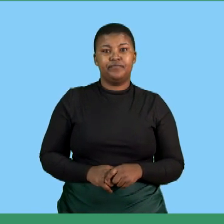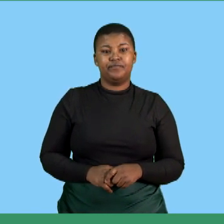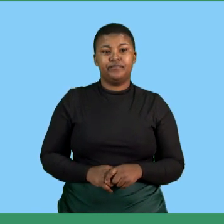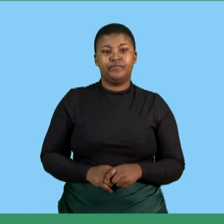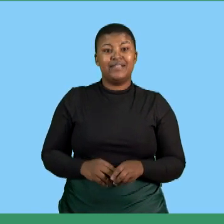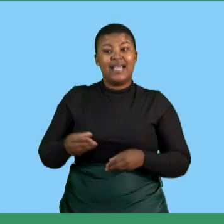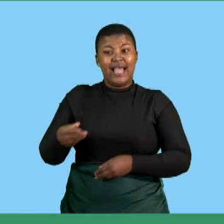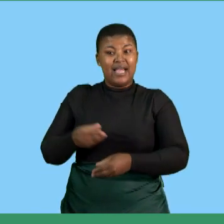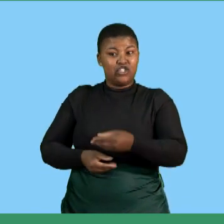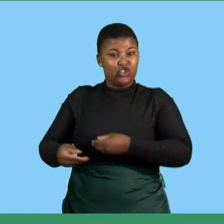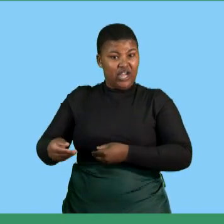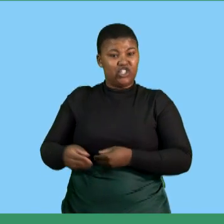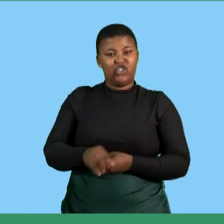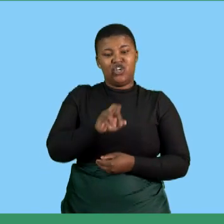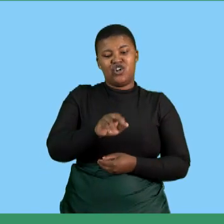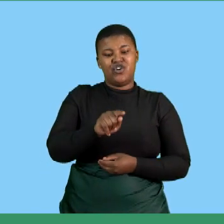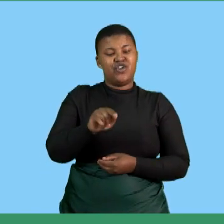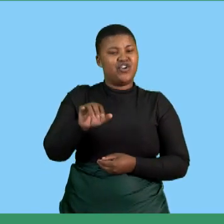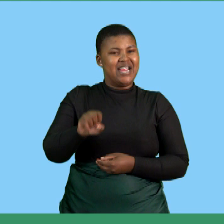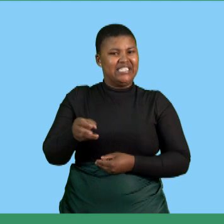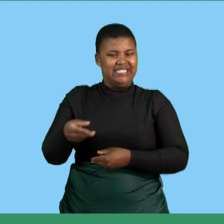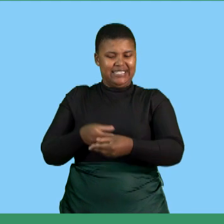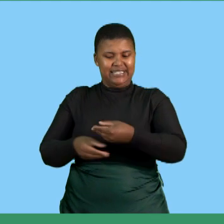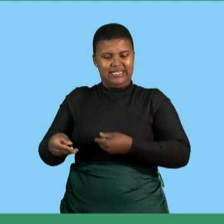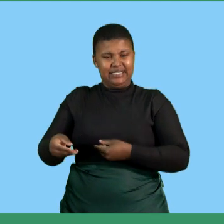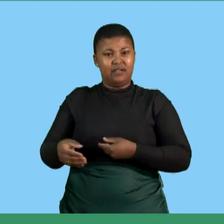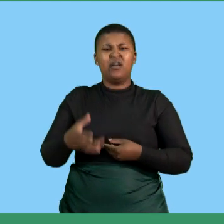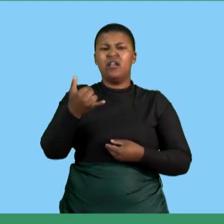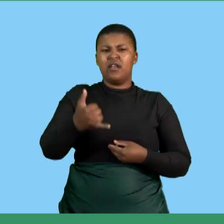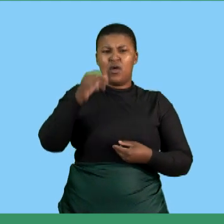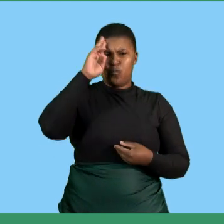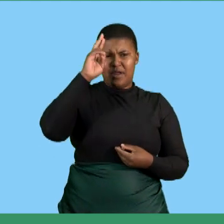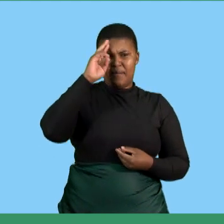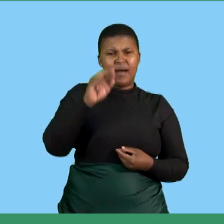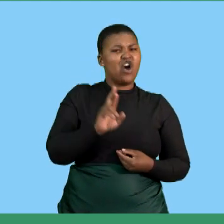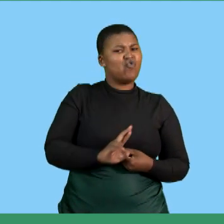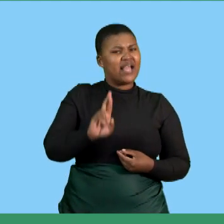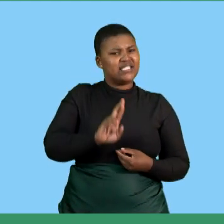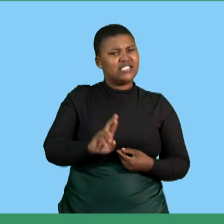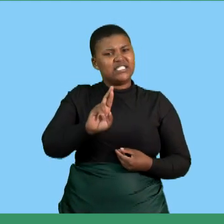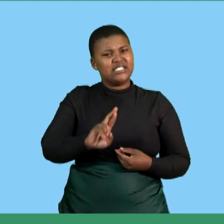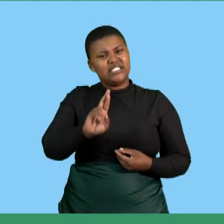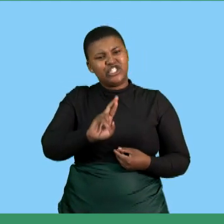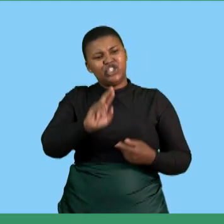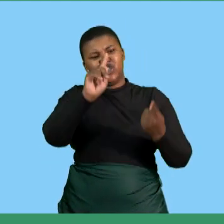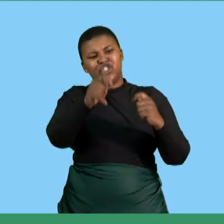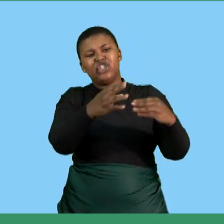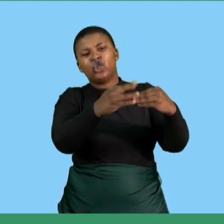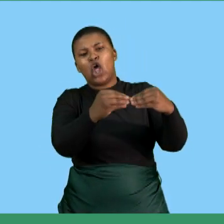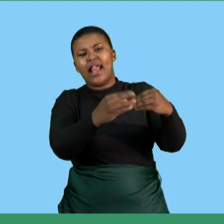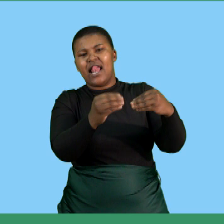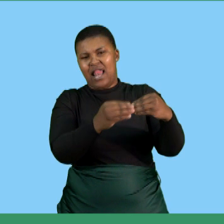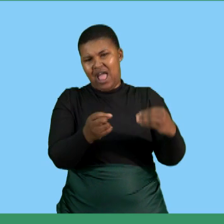environmental example here then is exchange rate, which is of course the price in this instance of our rand